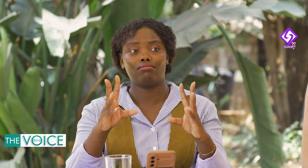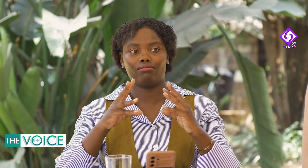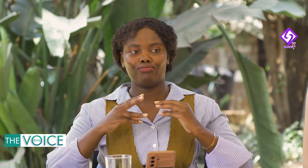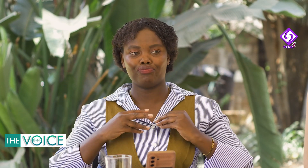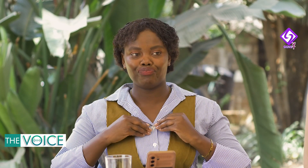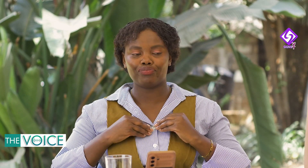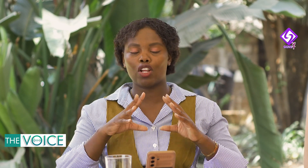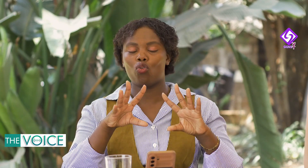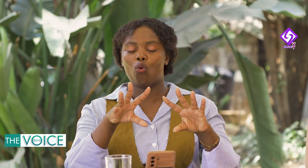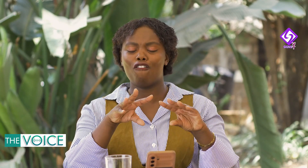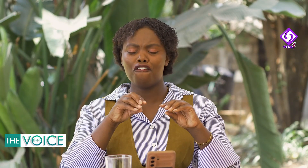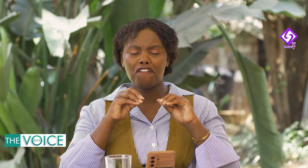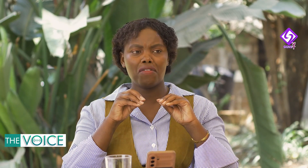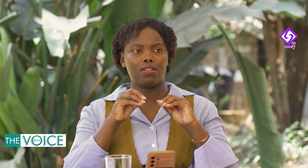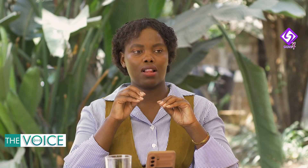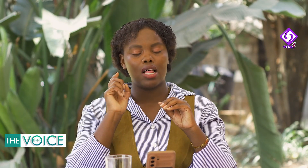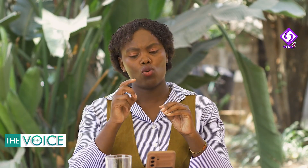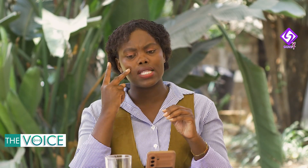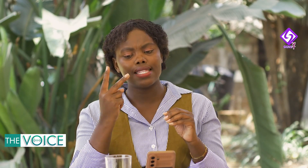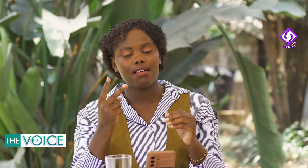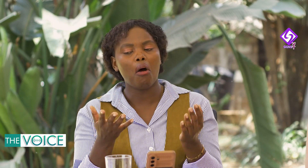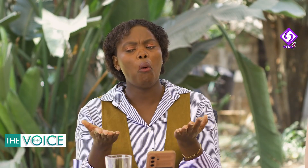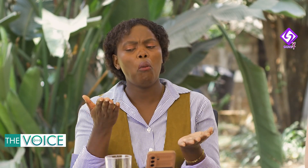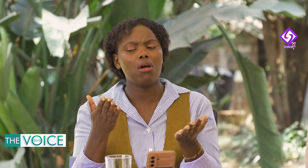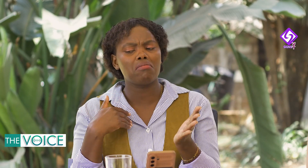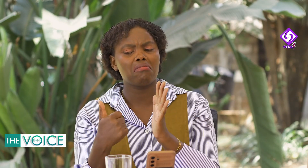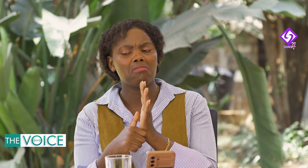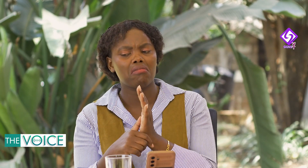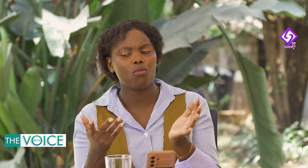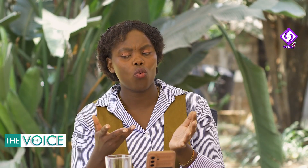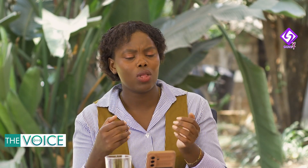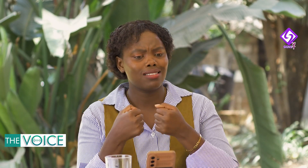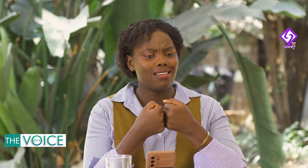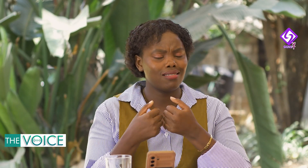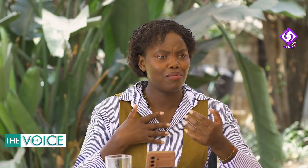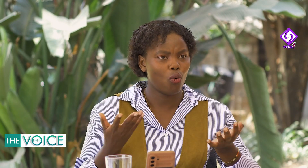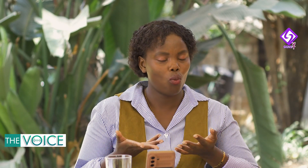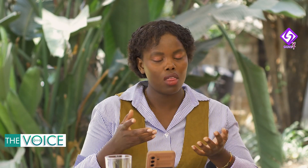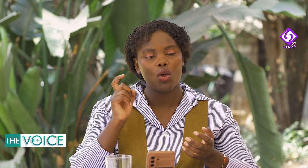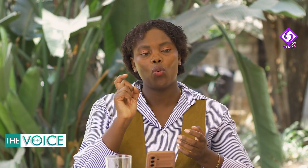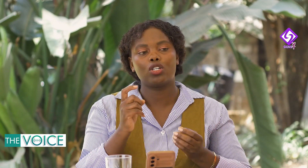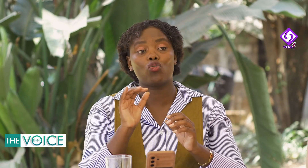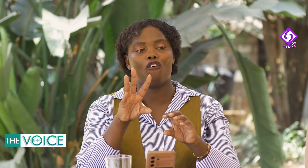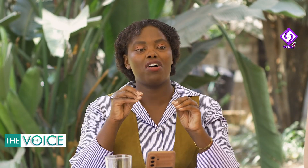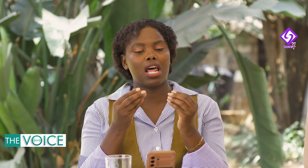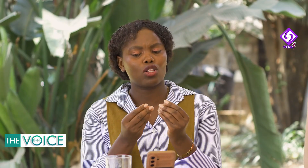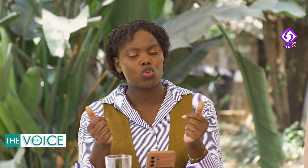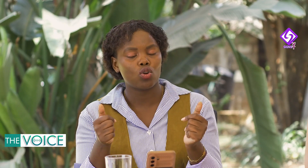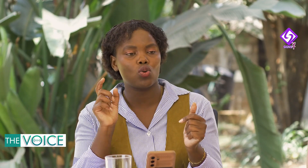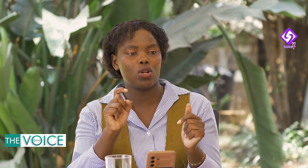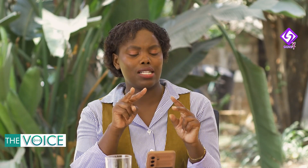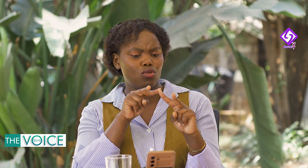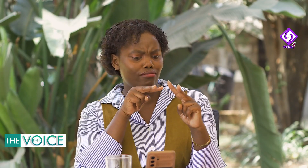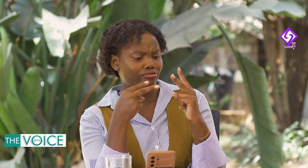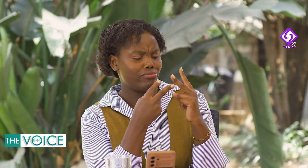where everything is balanced. You have to know where the challenge is and to